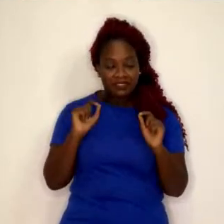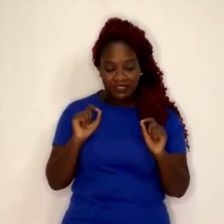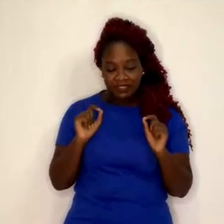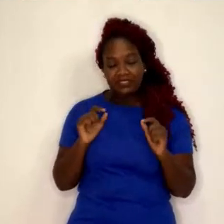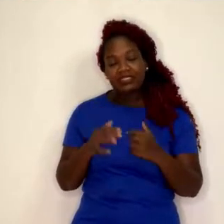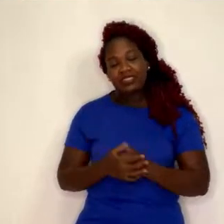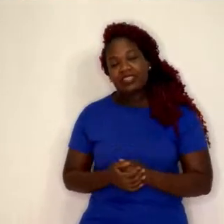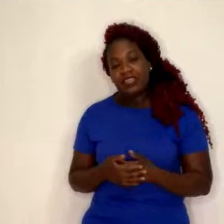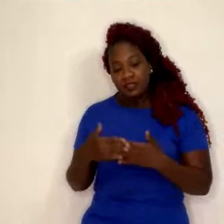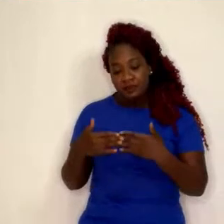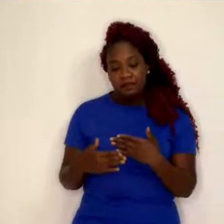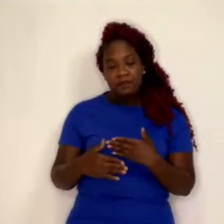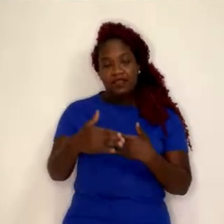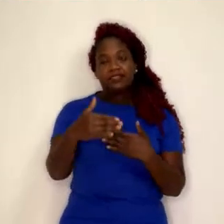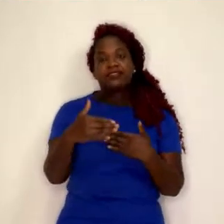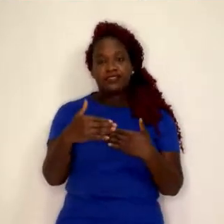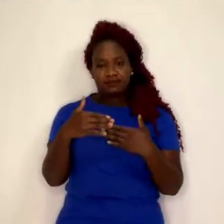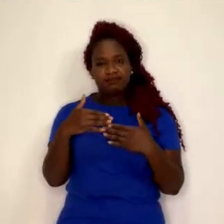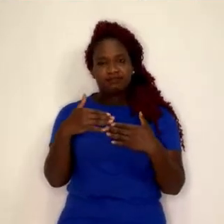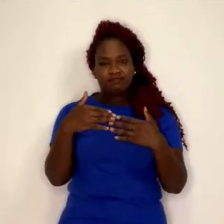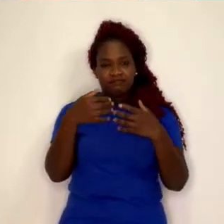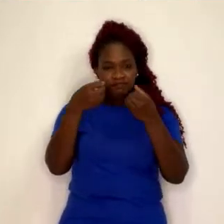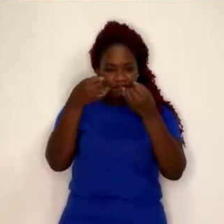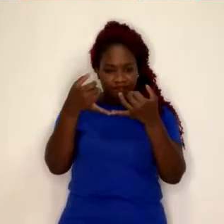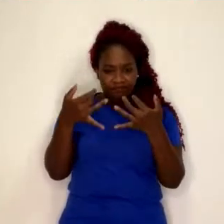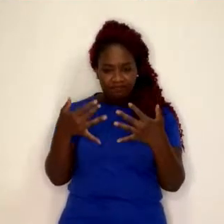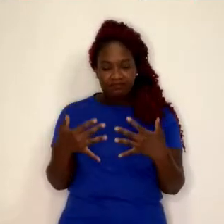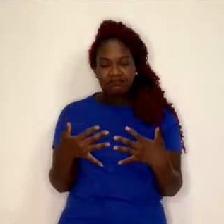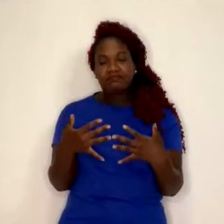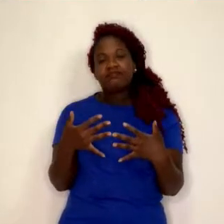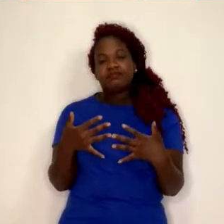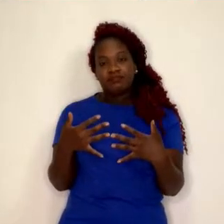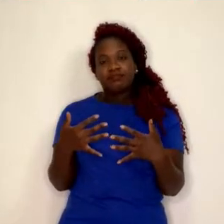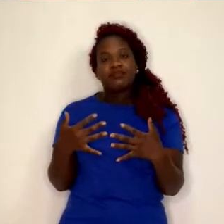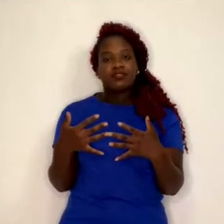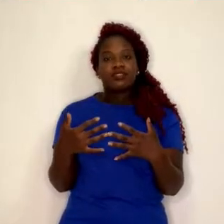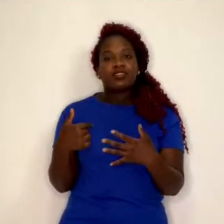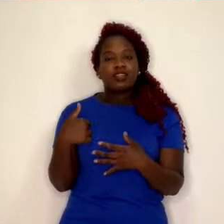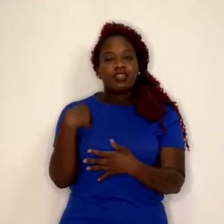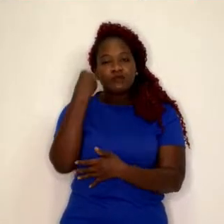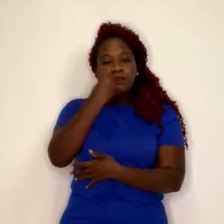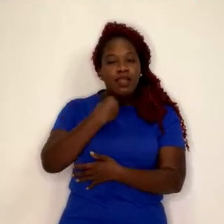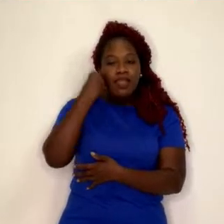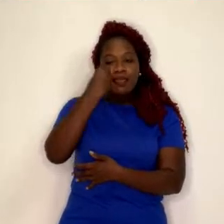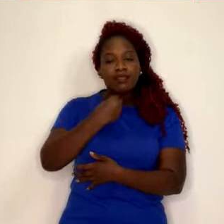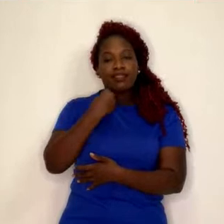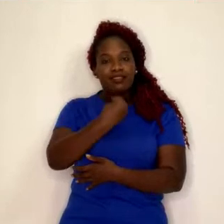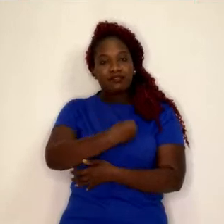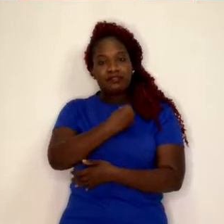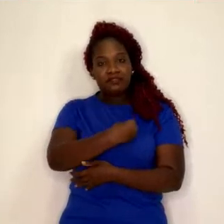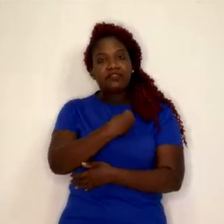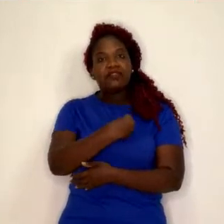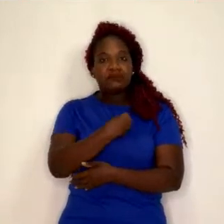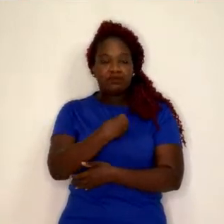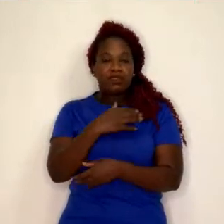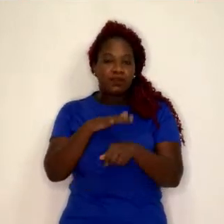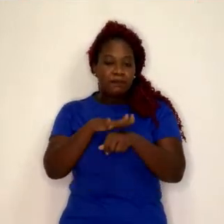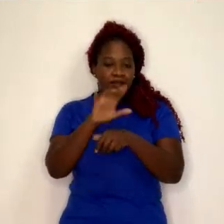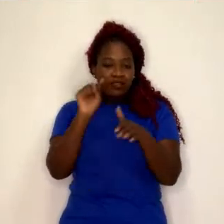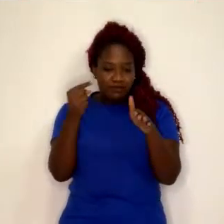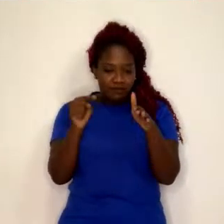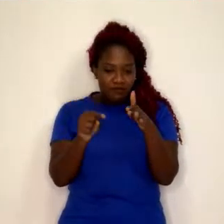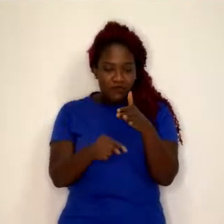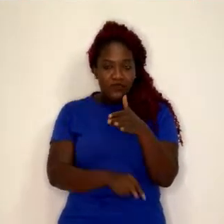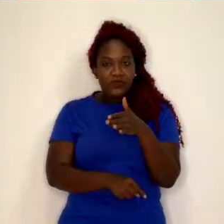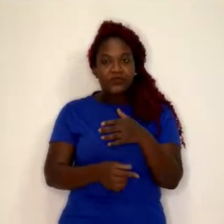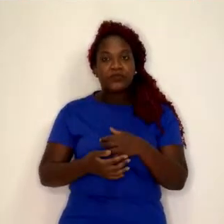I think that from this landscape in, that we have heard here and we have been living, which is